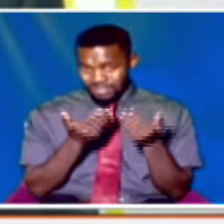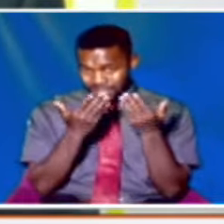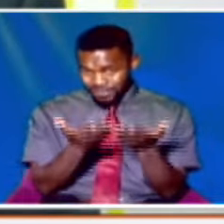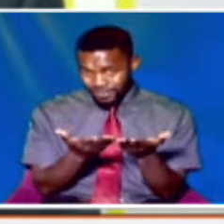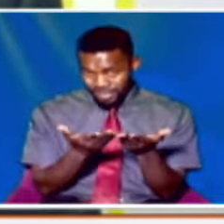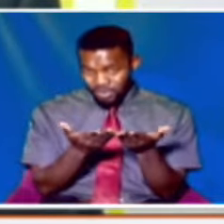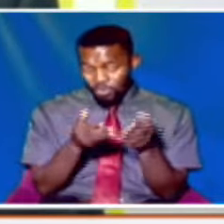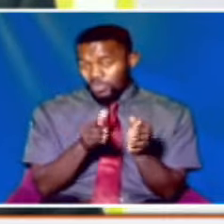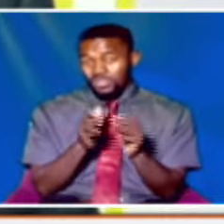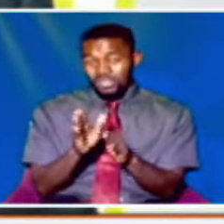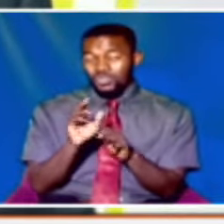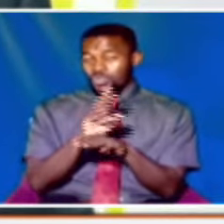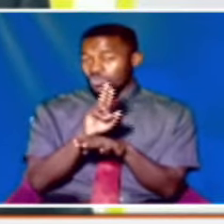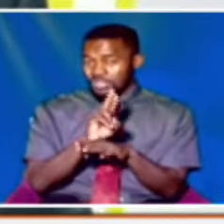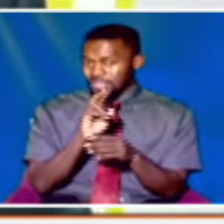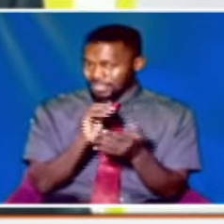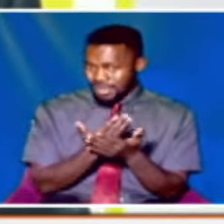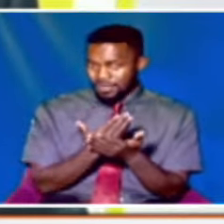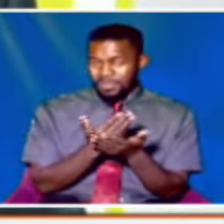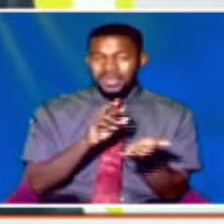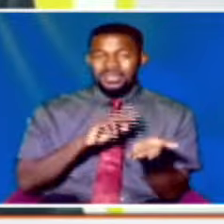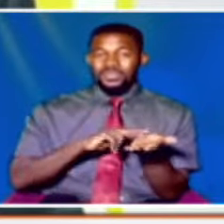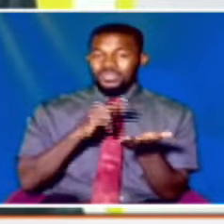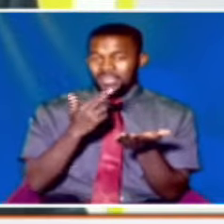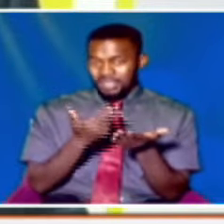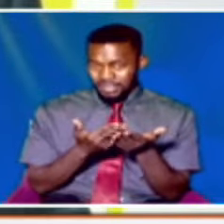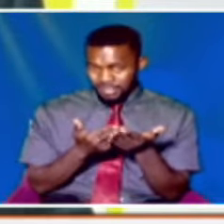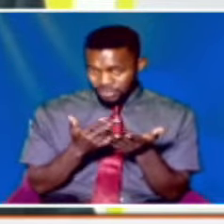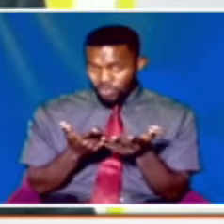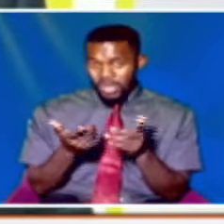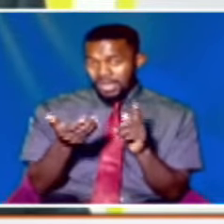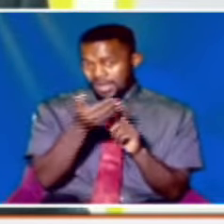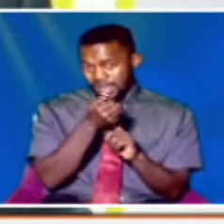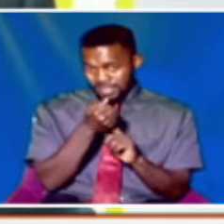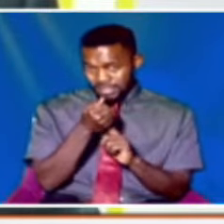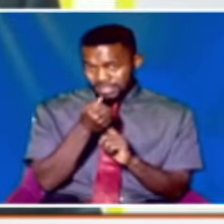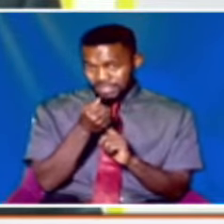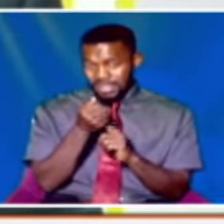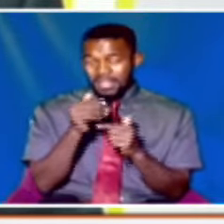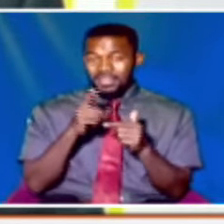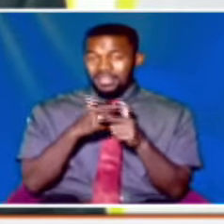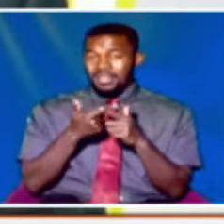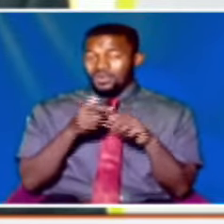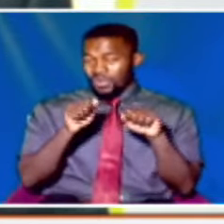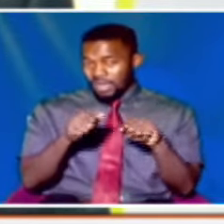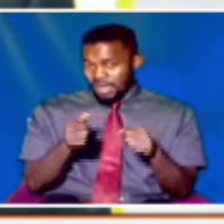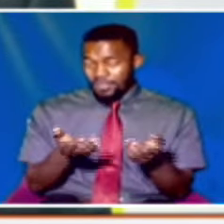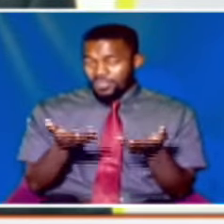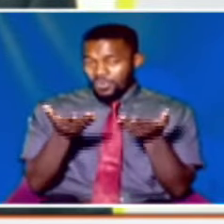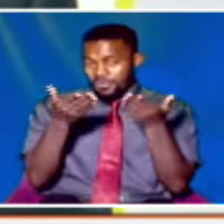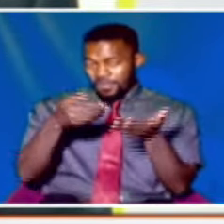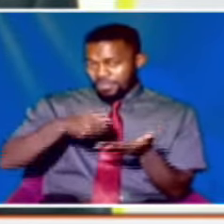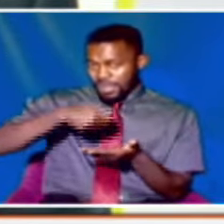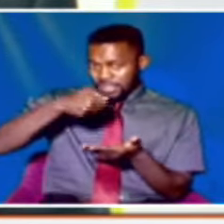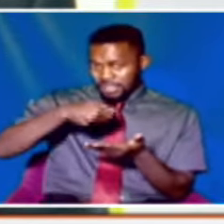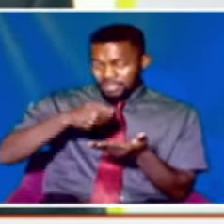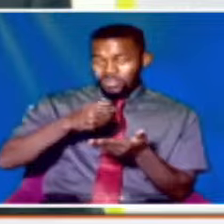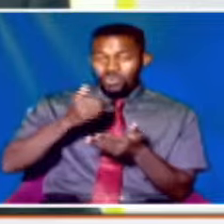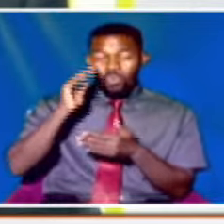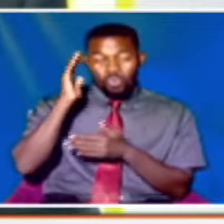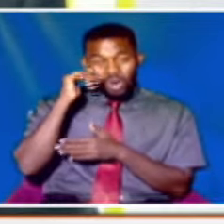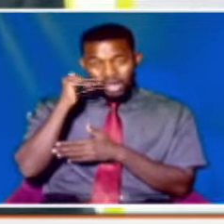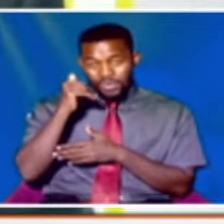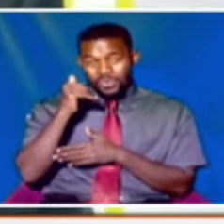to use some of the resources that we recover in order to enhance our budget, because we are very